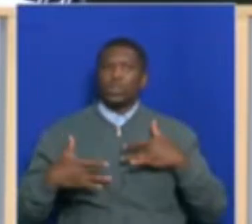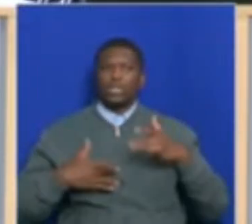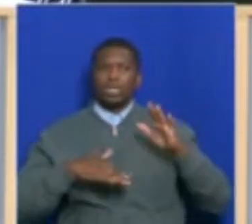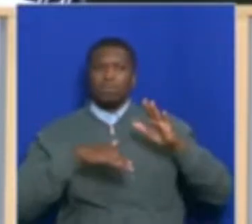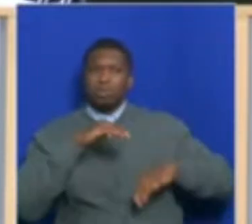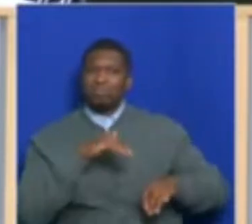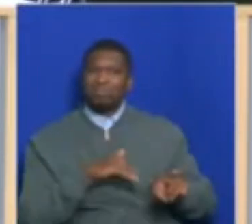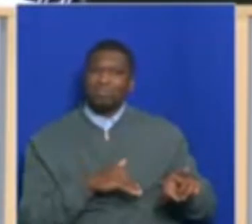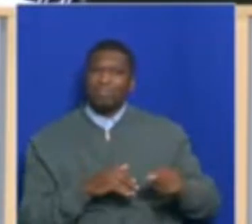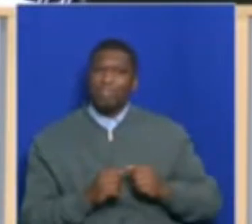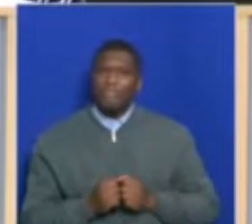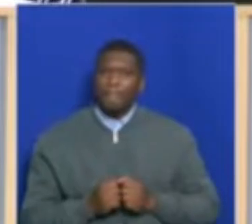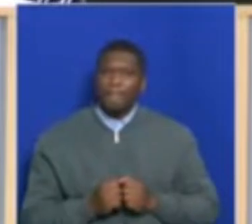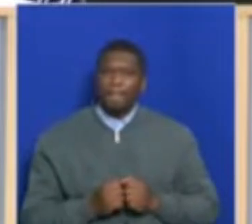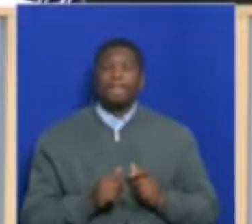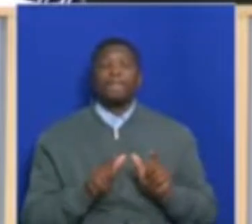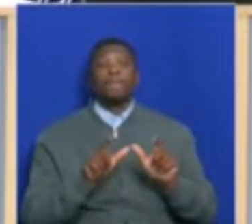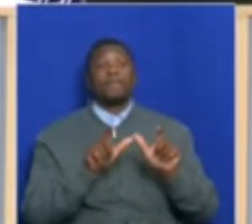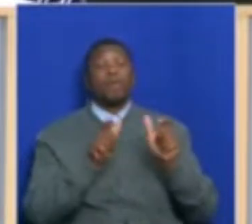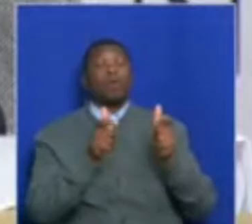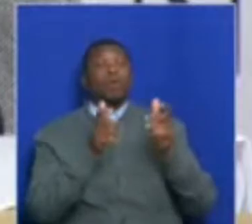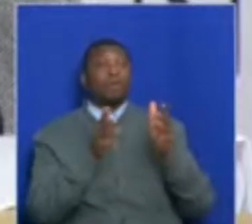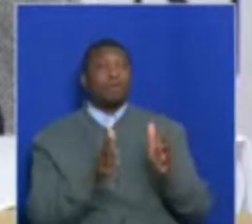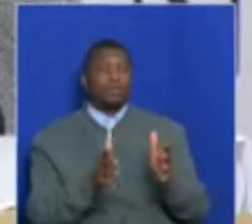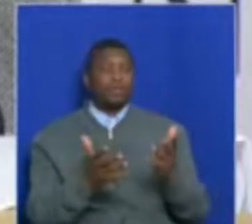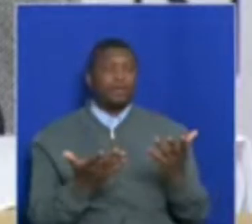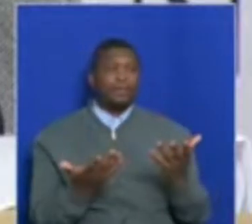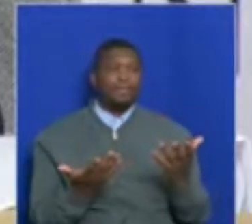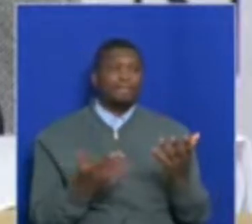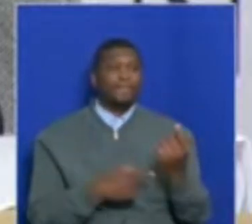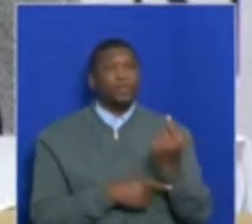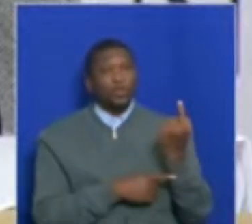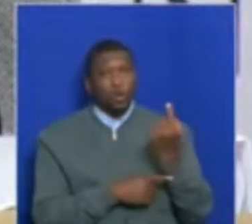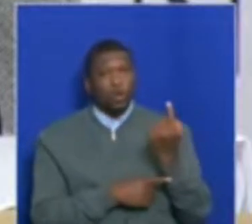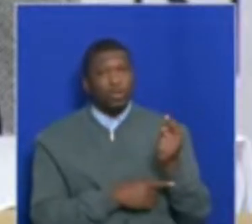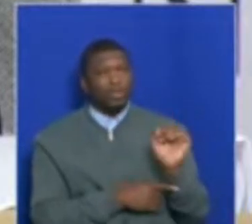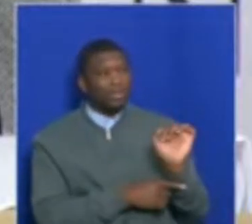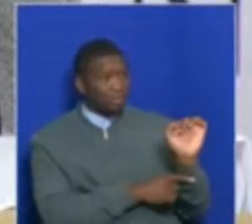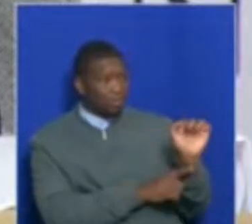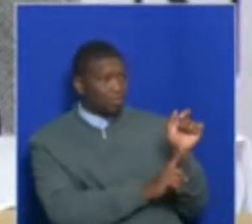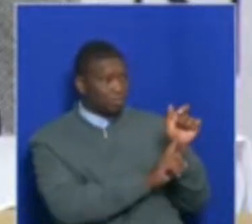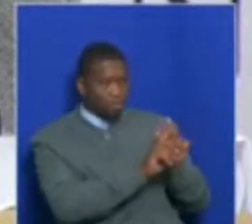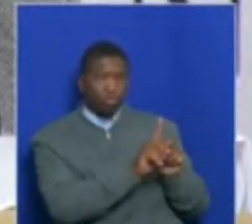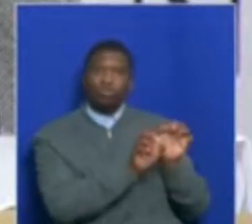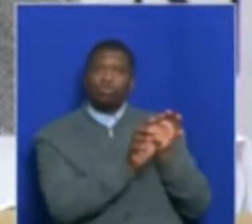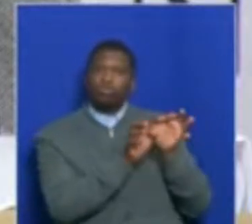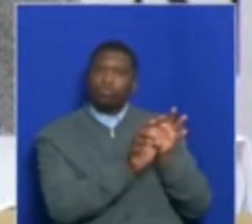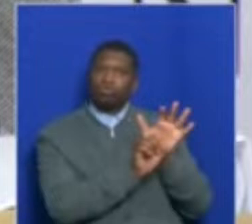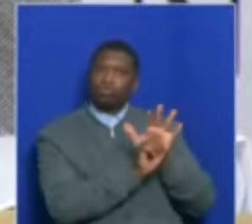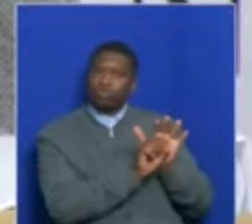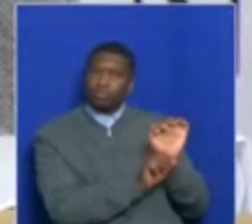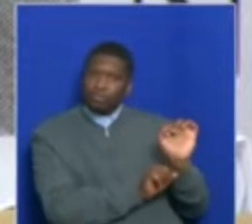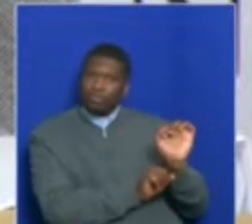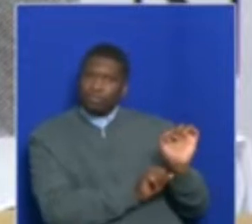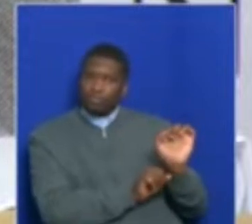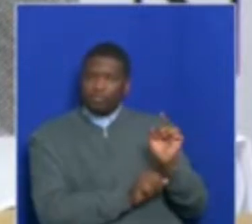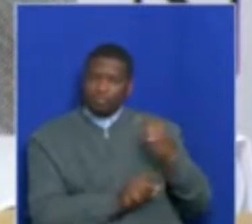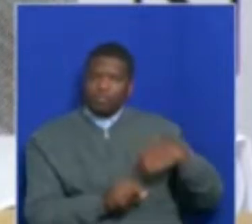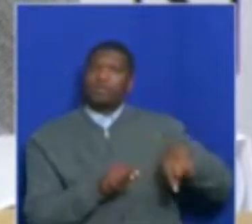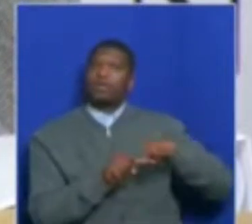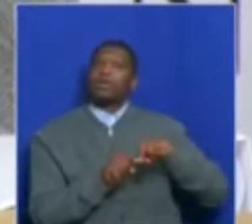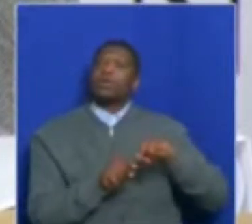Commissioner, it's only the version of the victim. And we all know that this was a tough one in the taxi